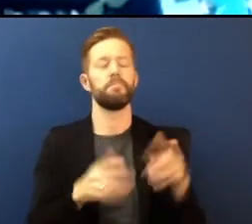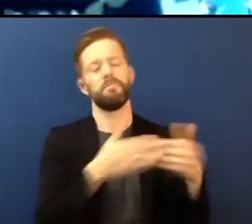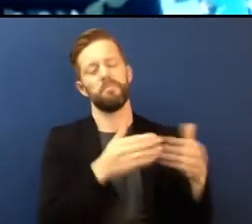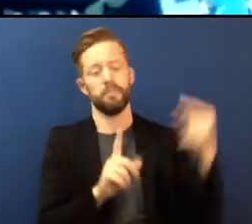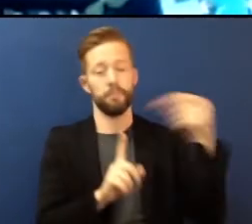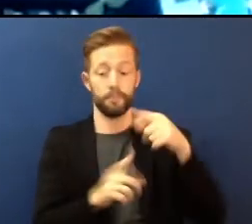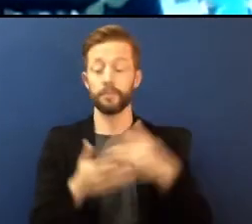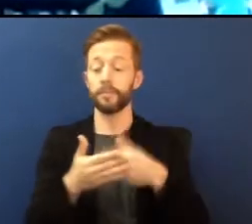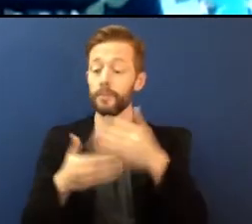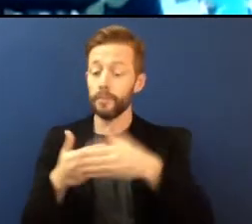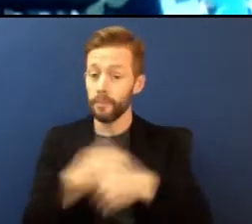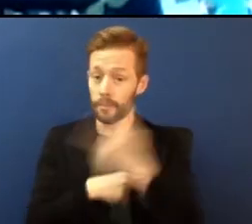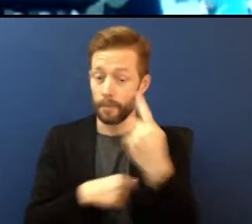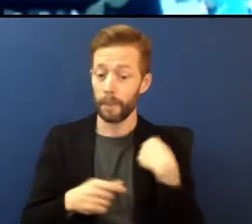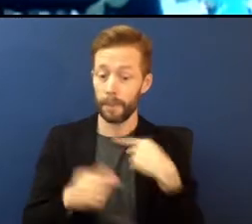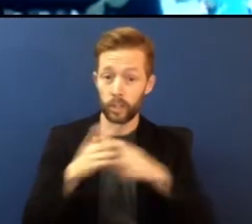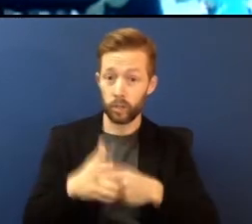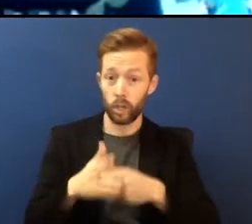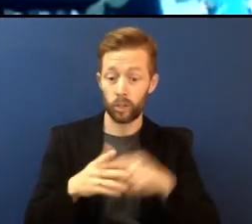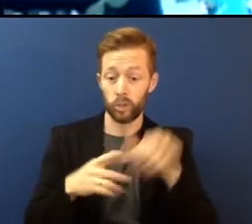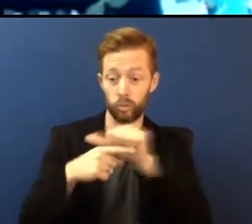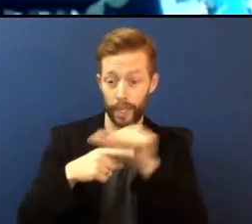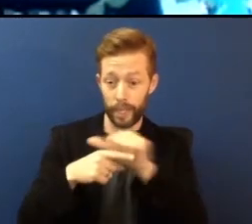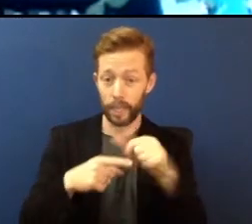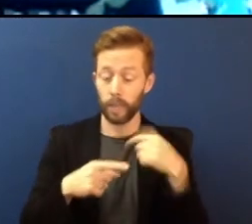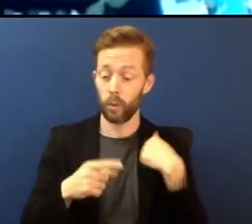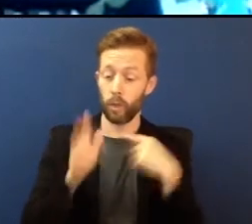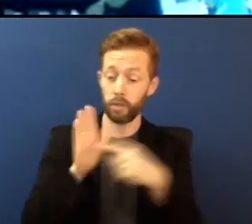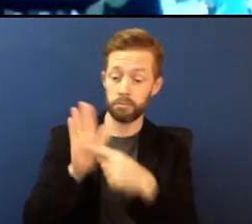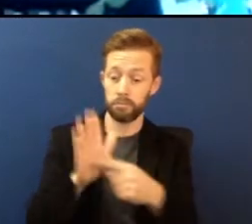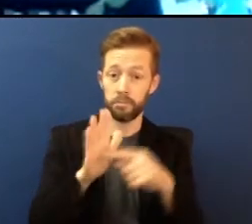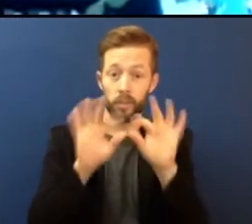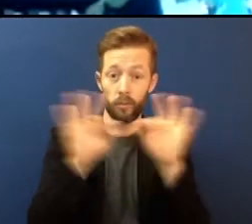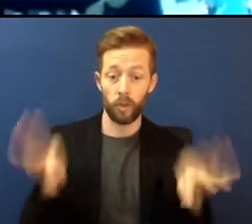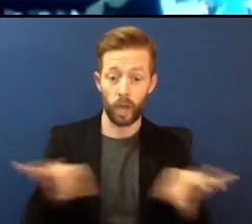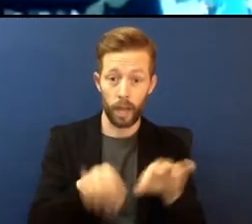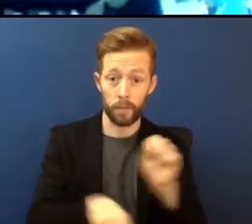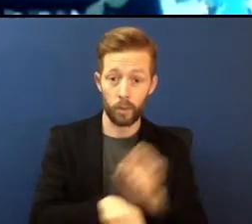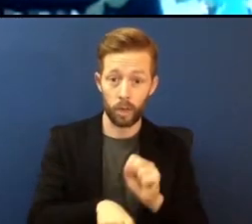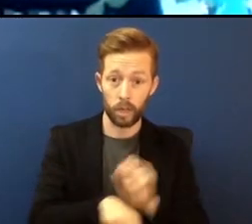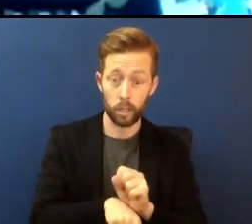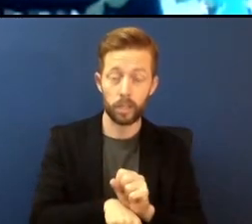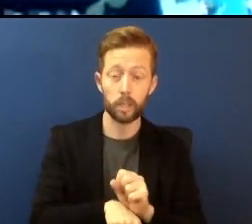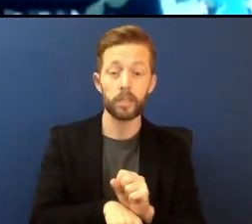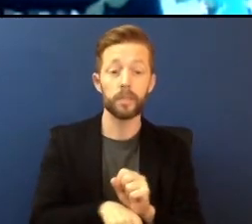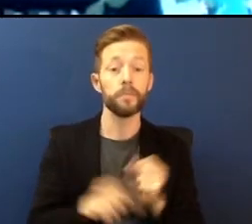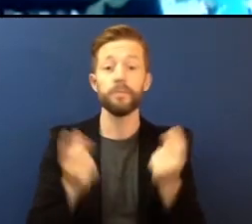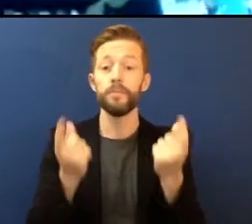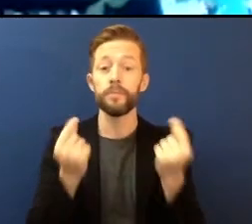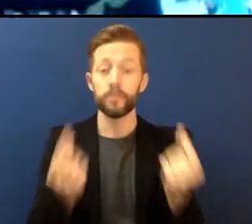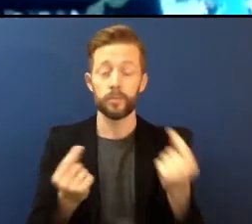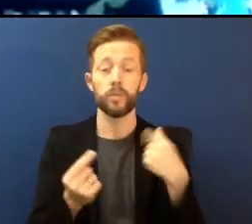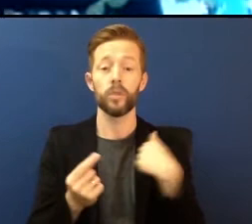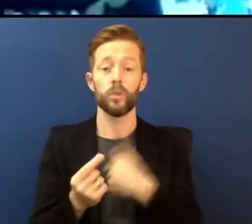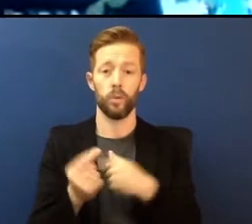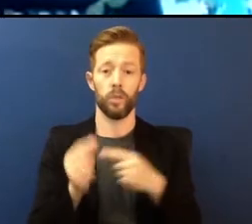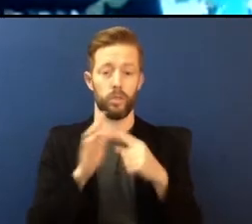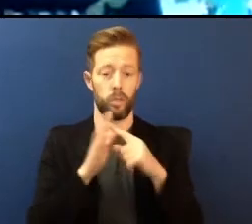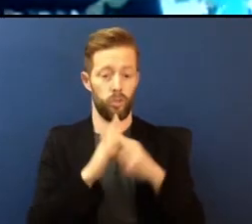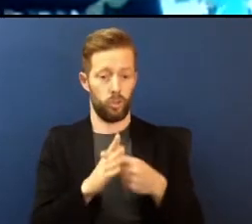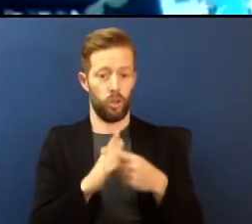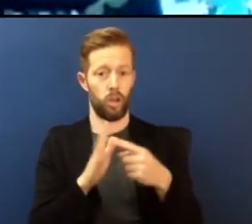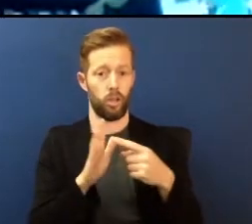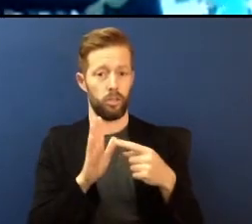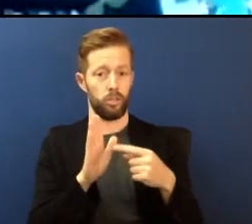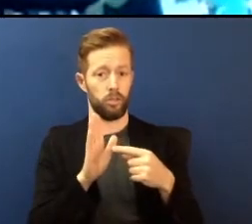then on the next day, we start the training and we present the framework to them. What we do as one of the activities is we